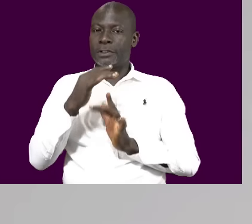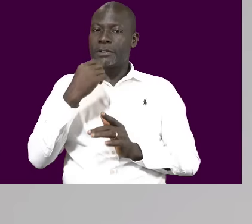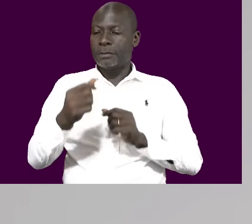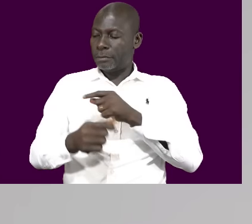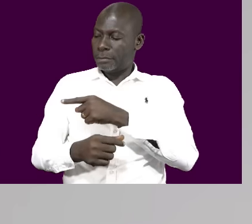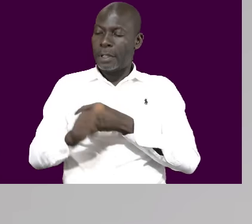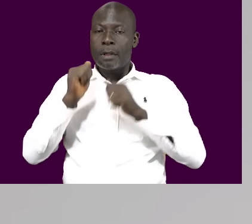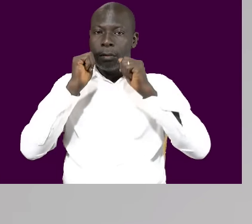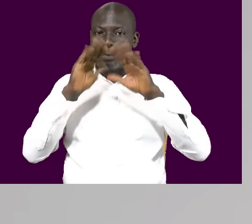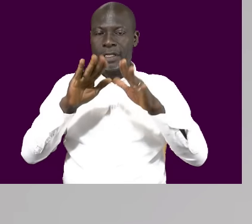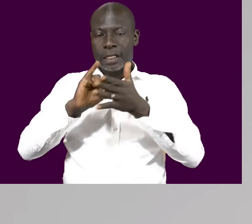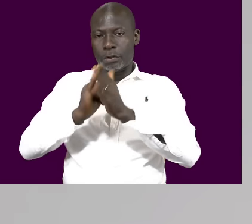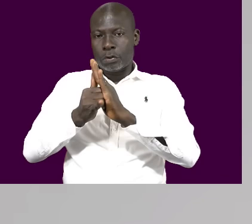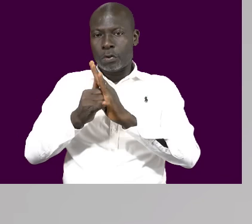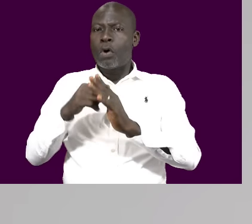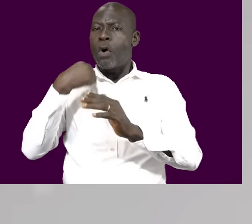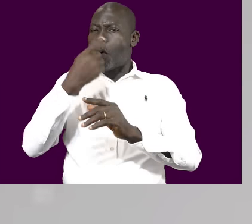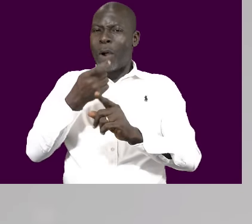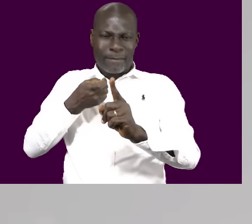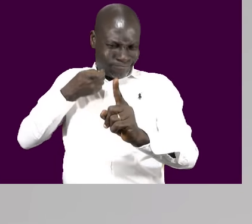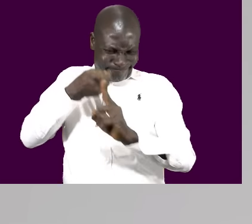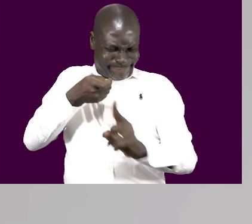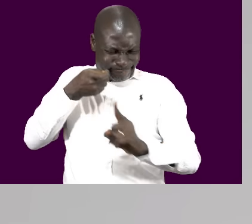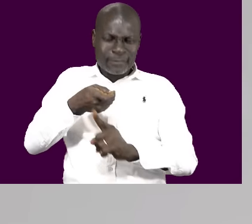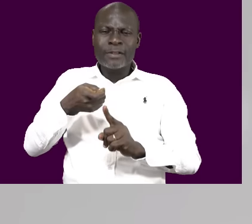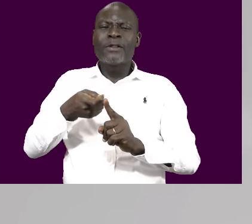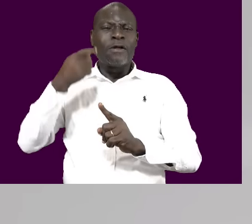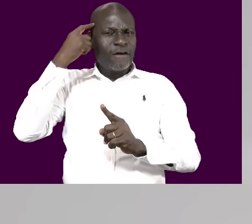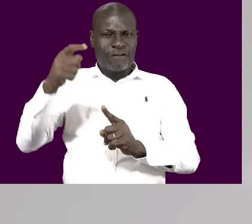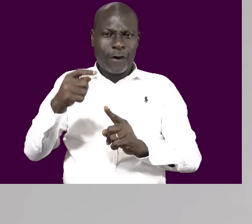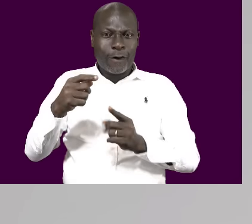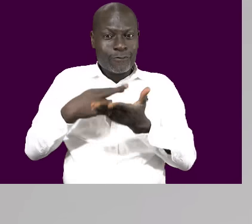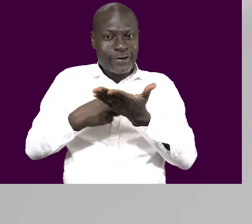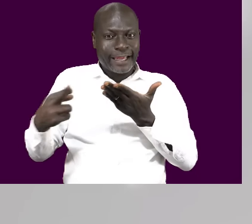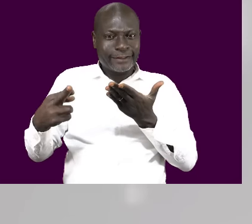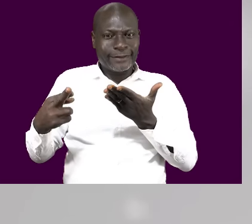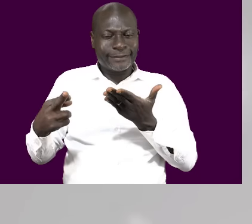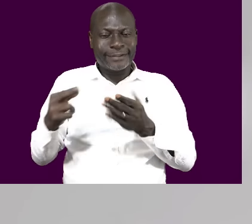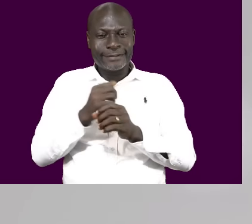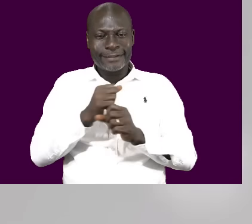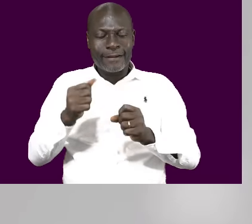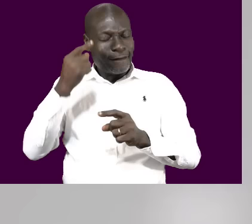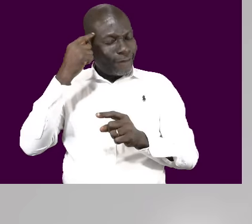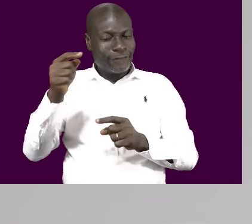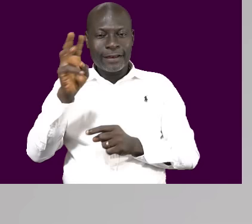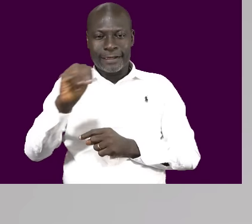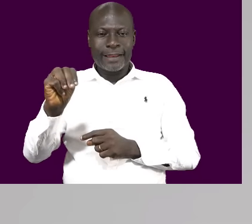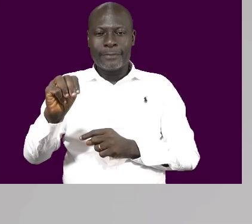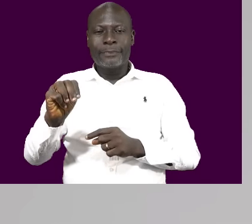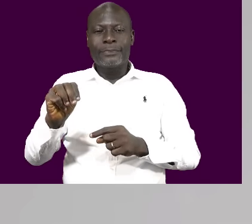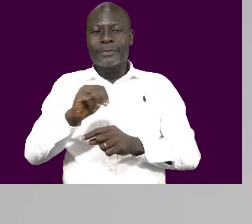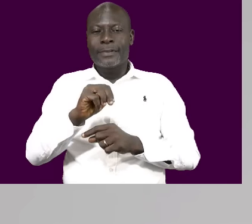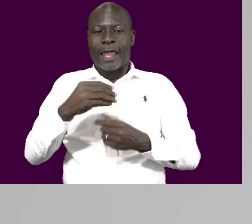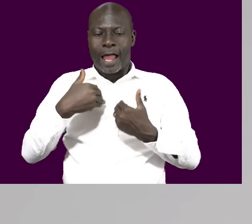are those who are persecuted for righteousness sake. For theirs is the kingdom of